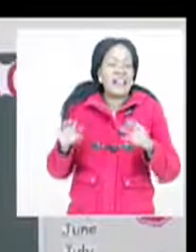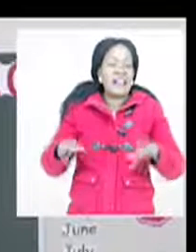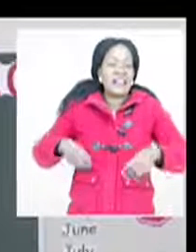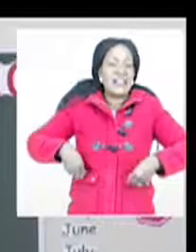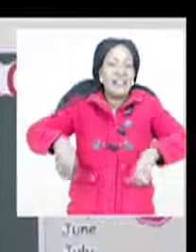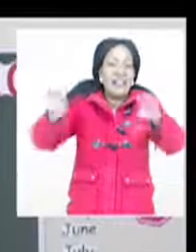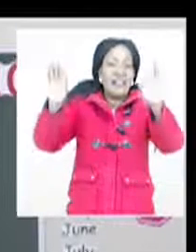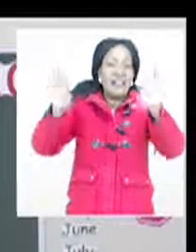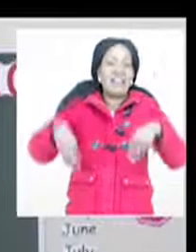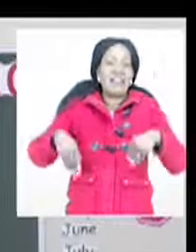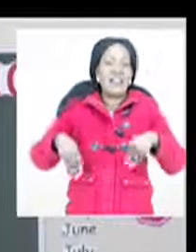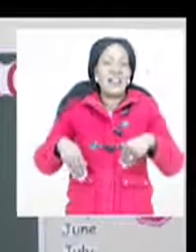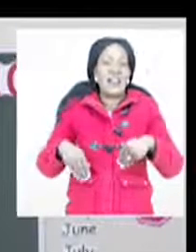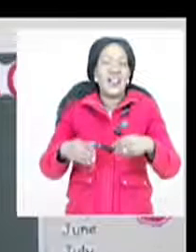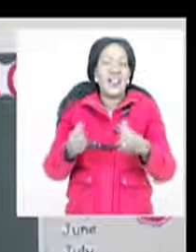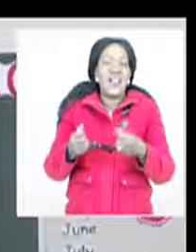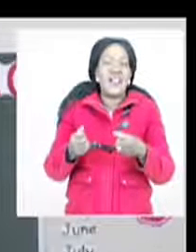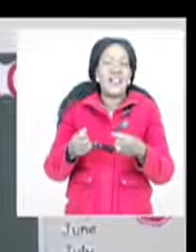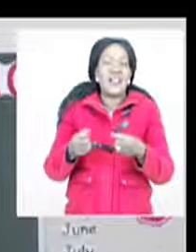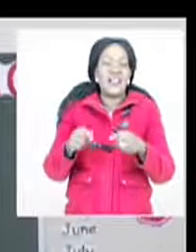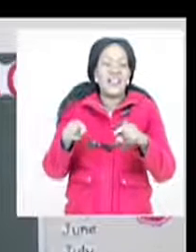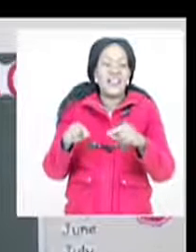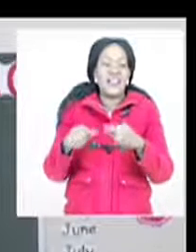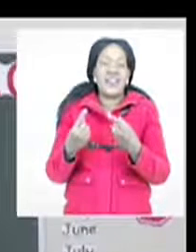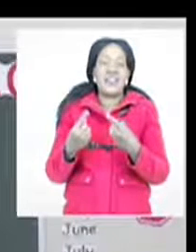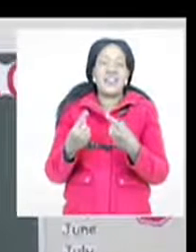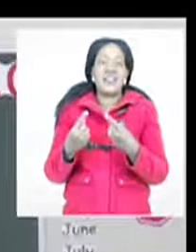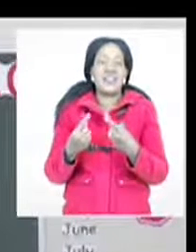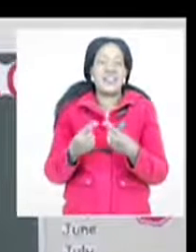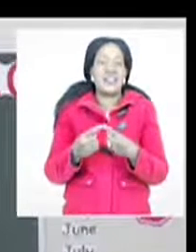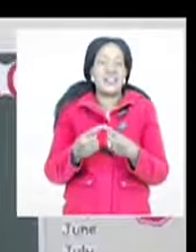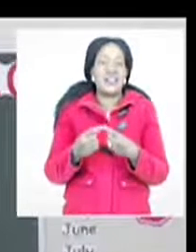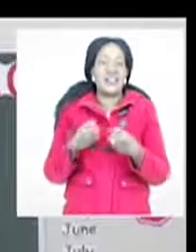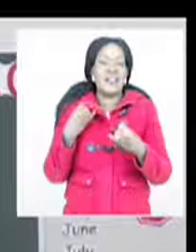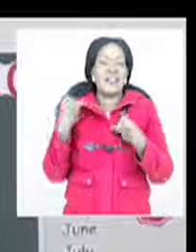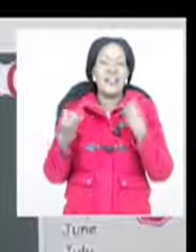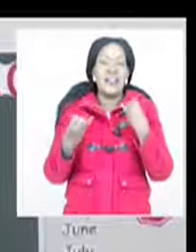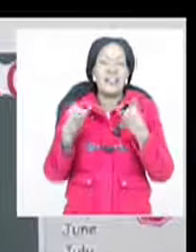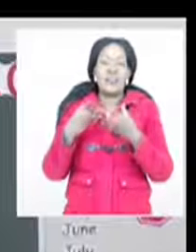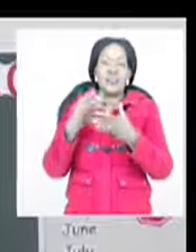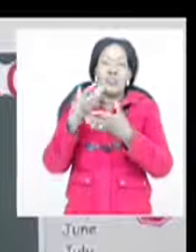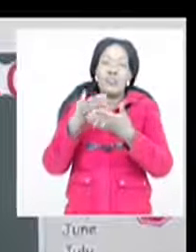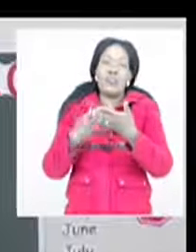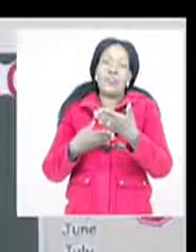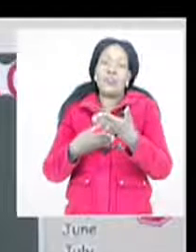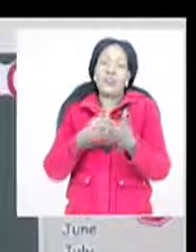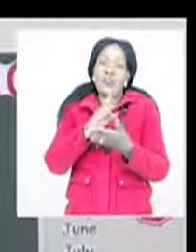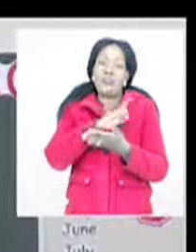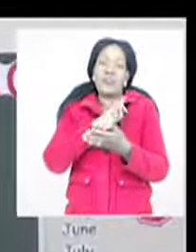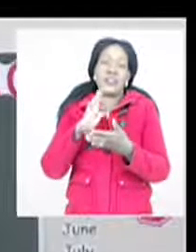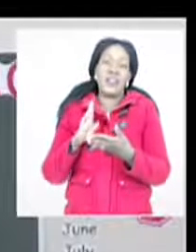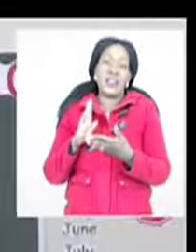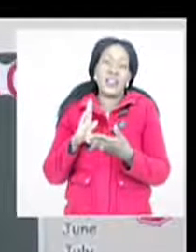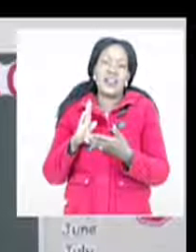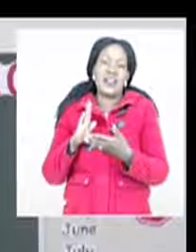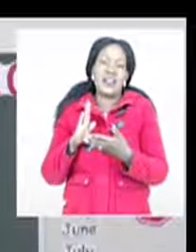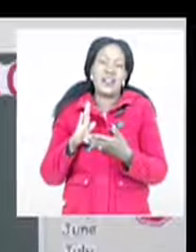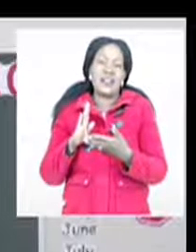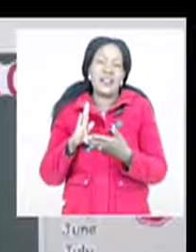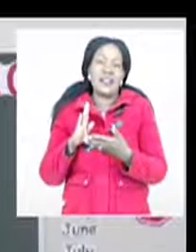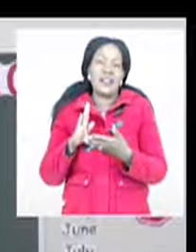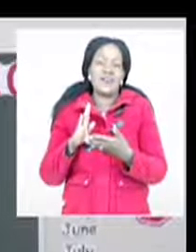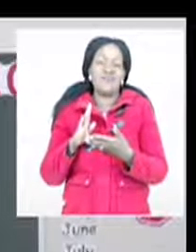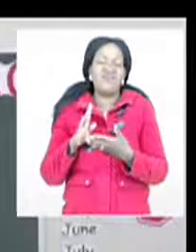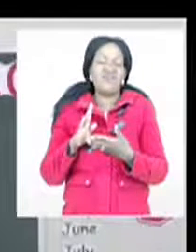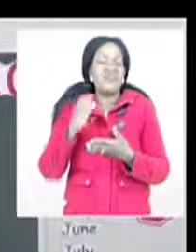of different types of material. Enjoy working on page 14, and if you see anything